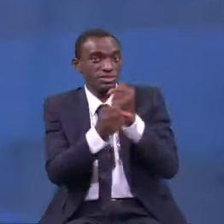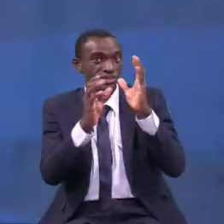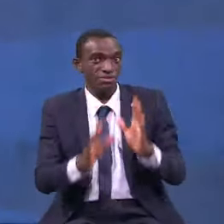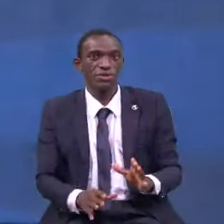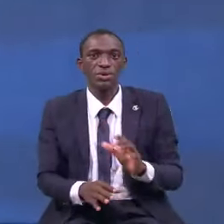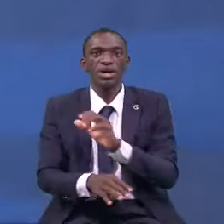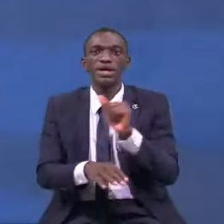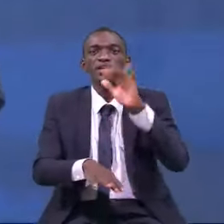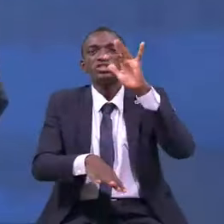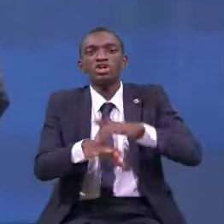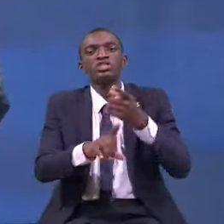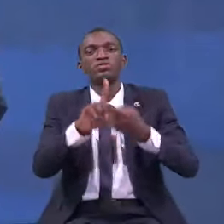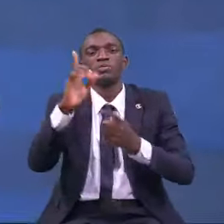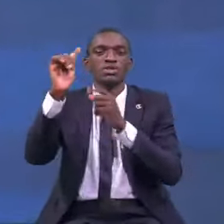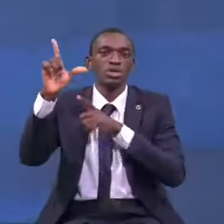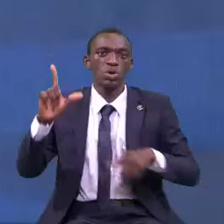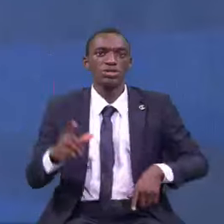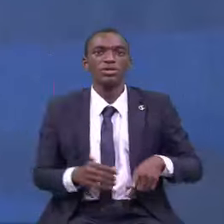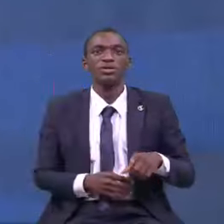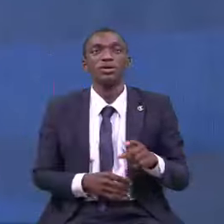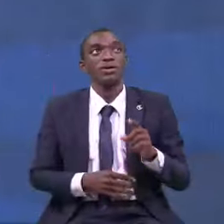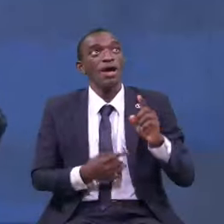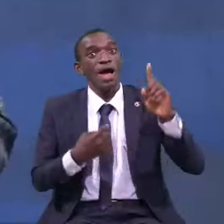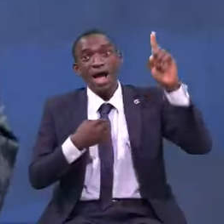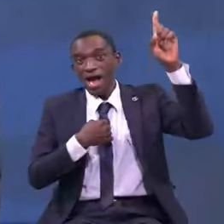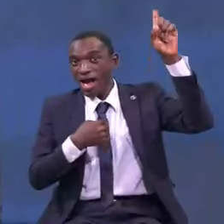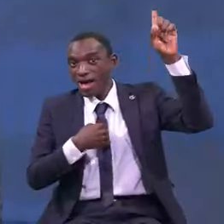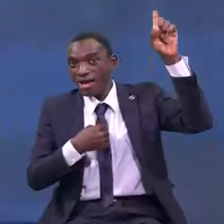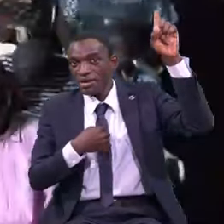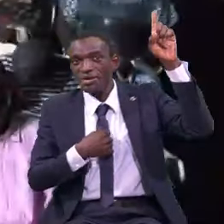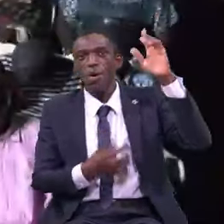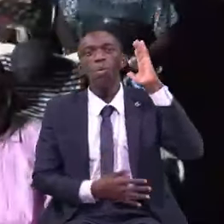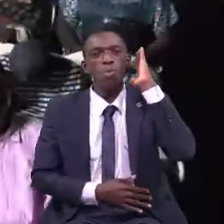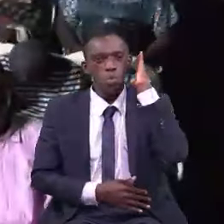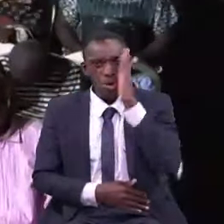Lord, I will be thou saved.